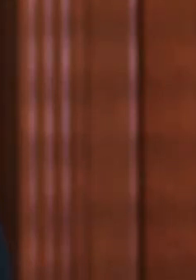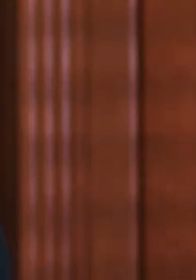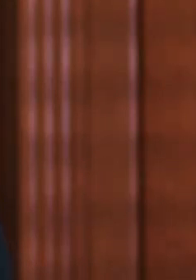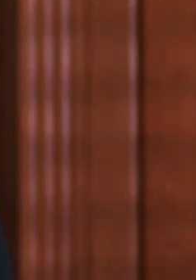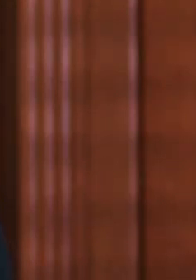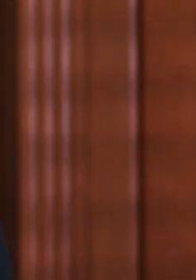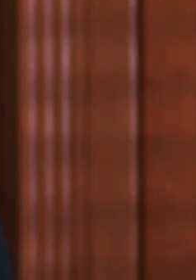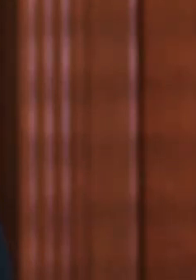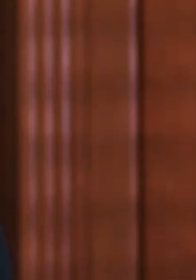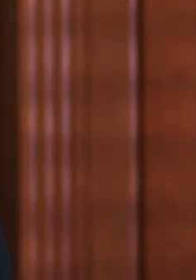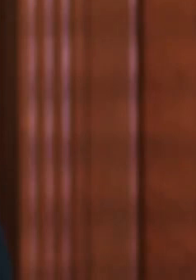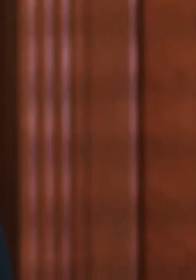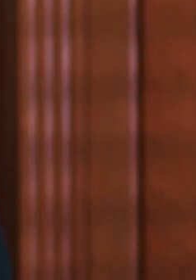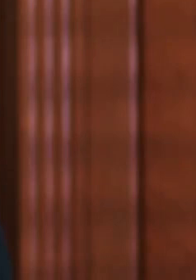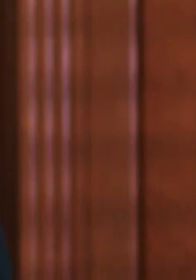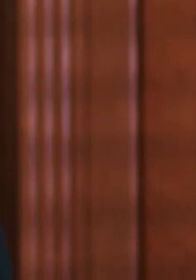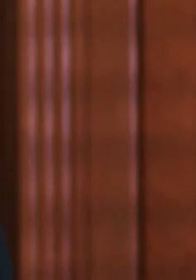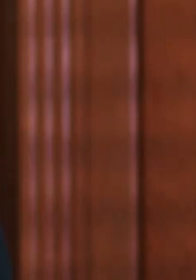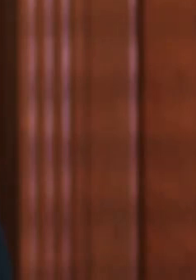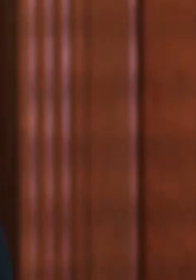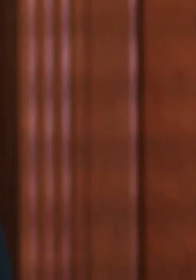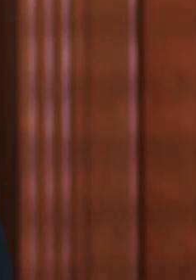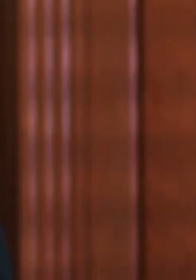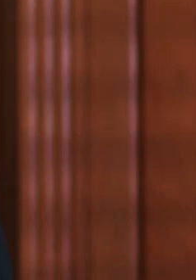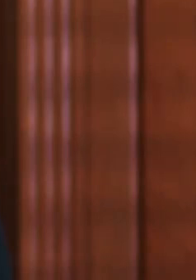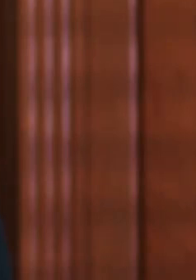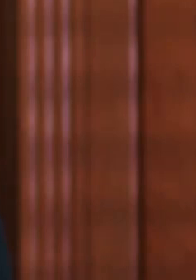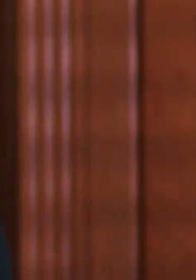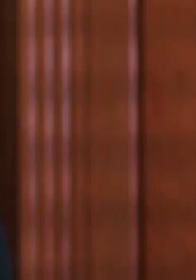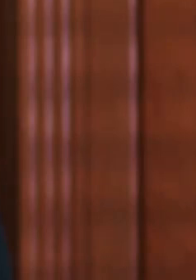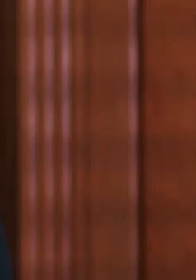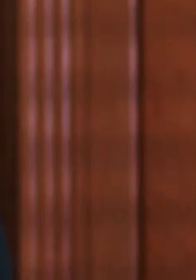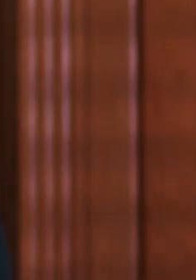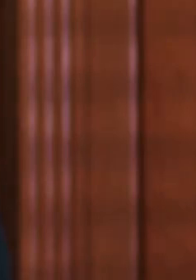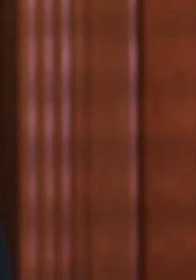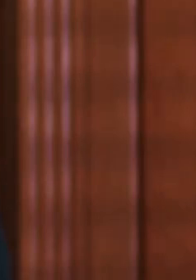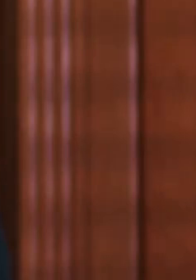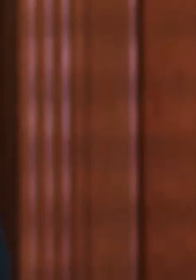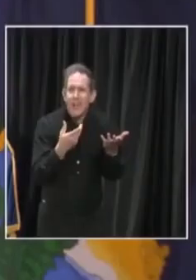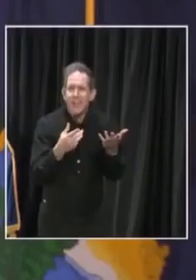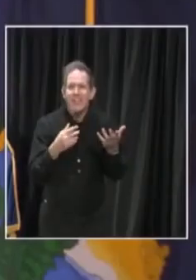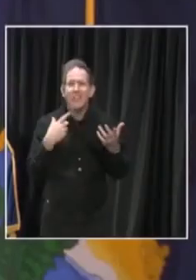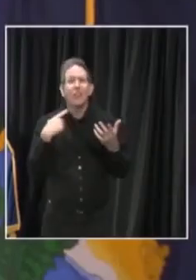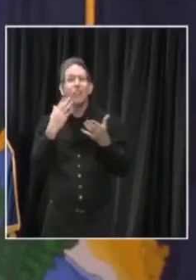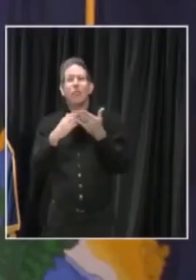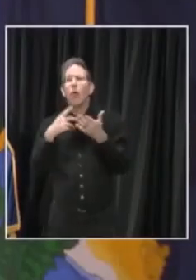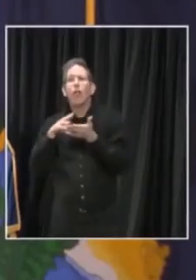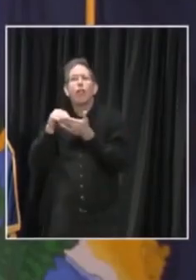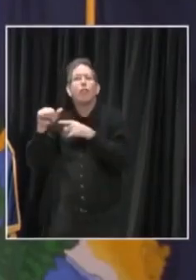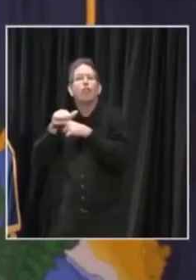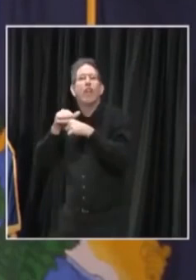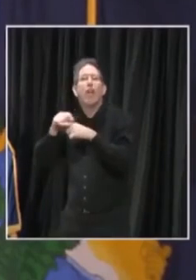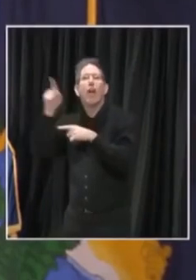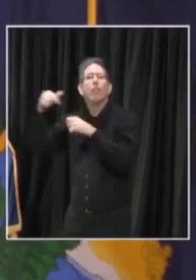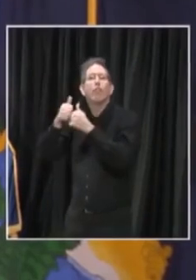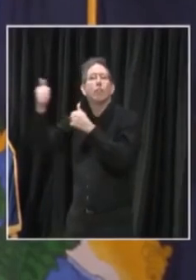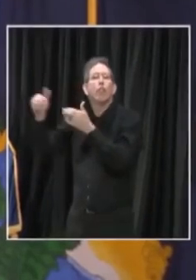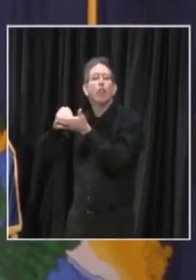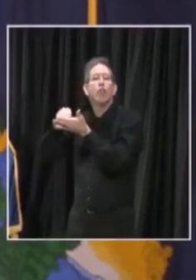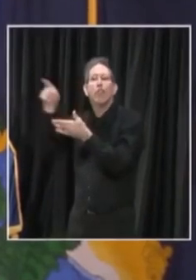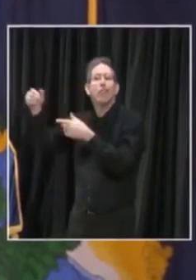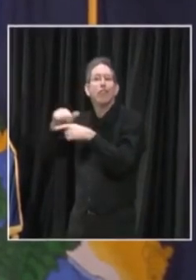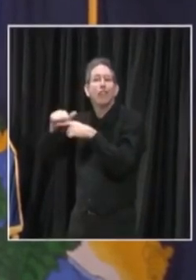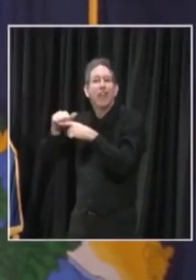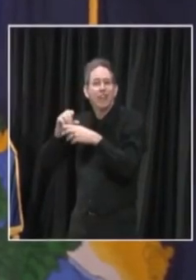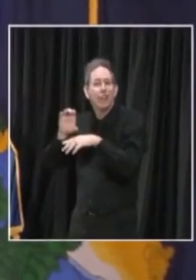universal high-quality education leads to healthier people and healthier communities. Here's the bottom line. I